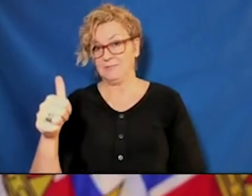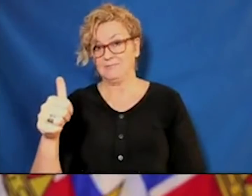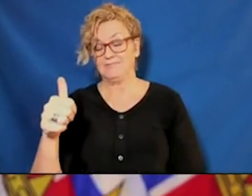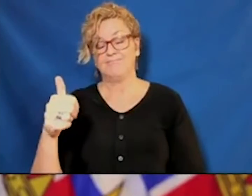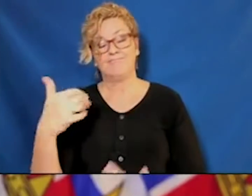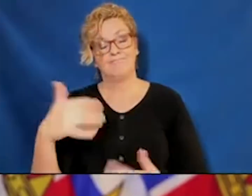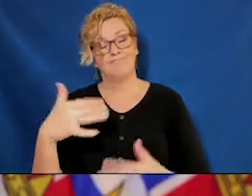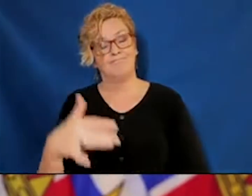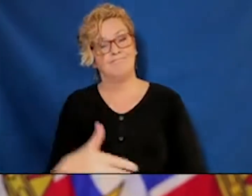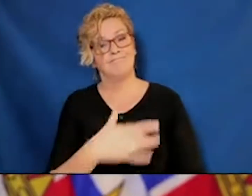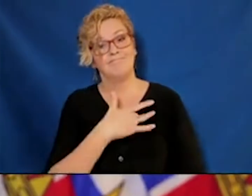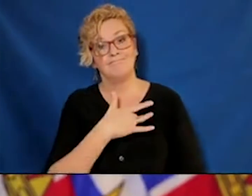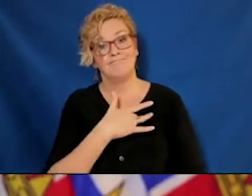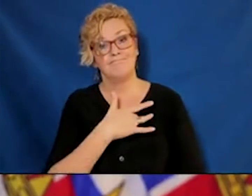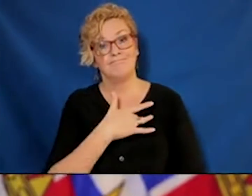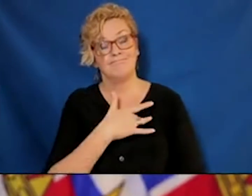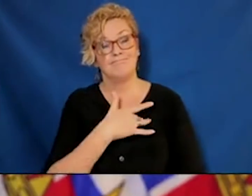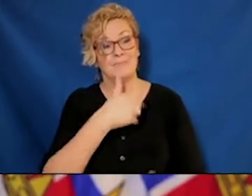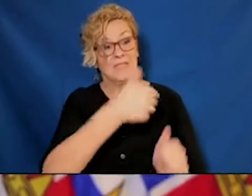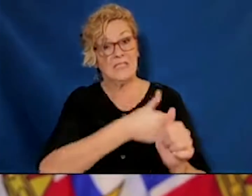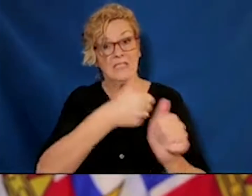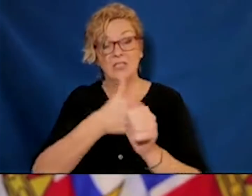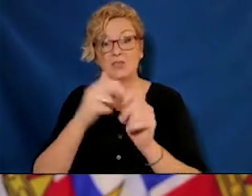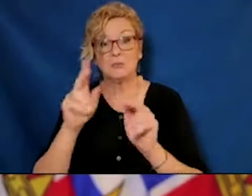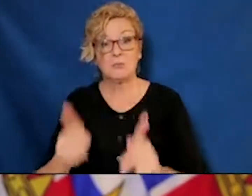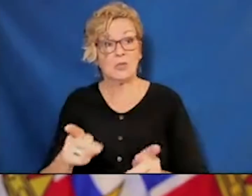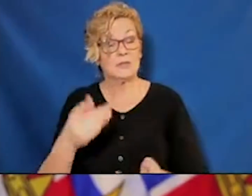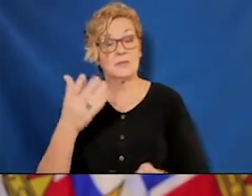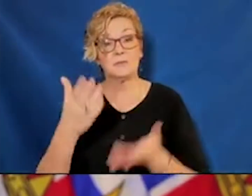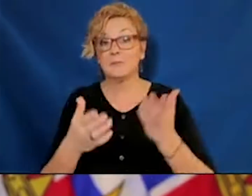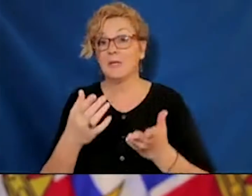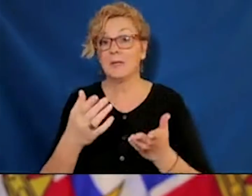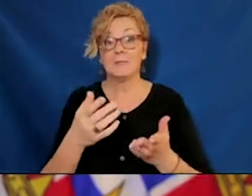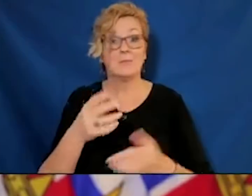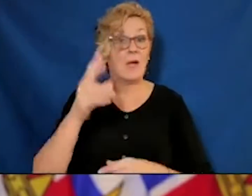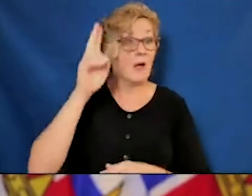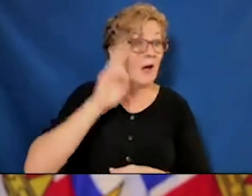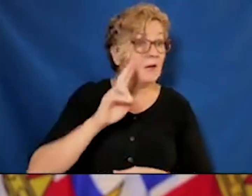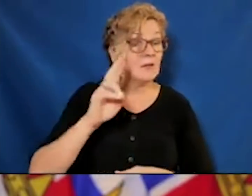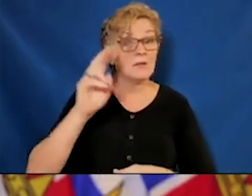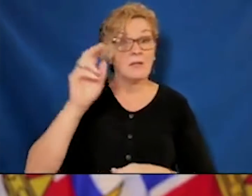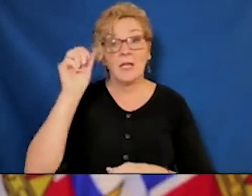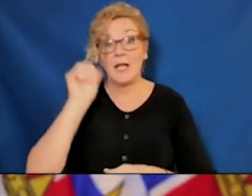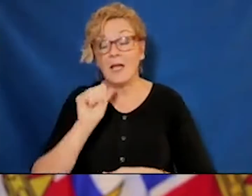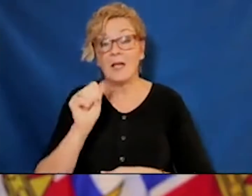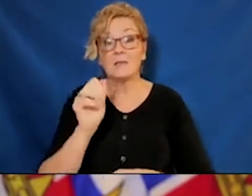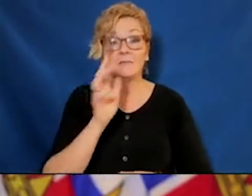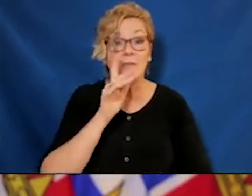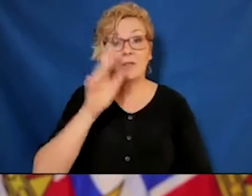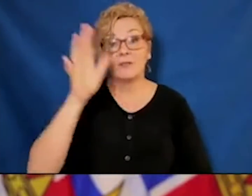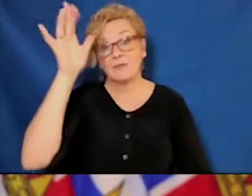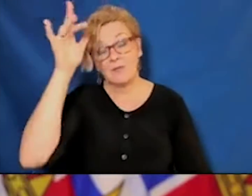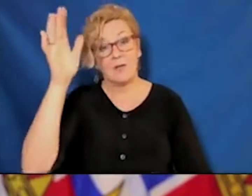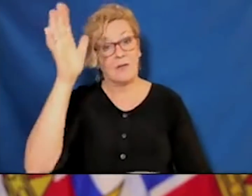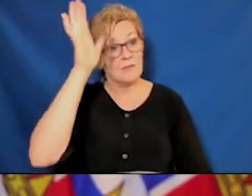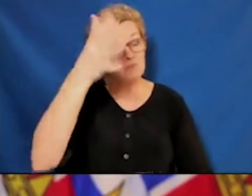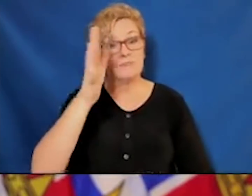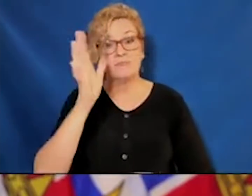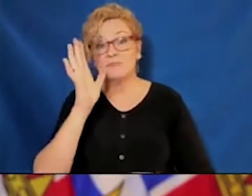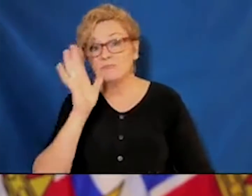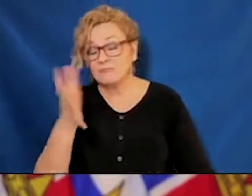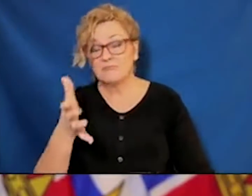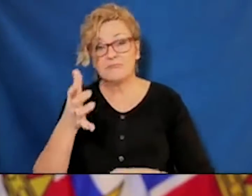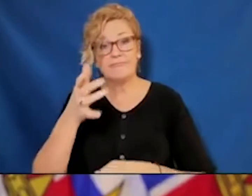our sons and daughters. To the families, care providers, and communities across British Columbia,